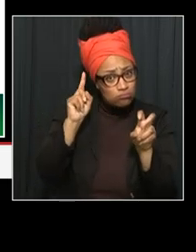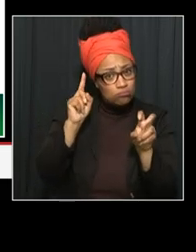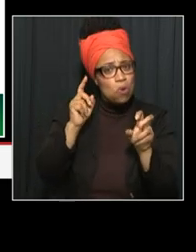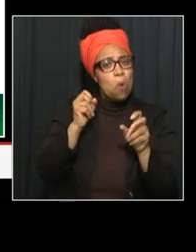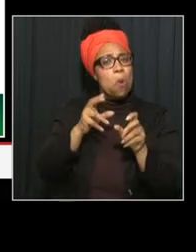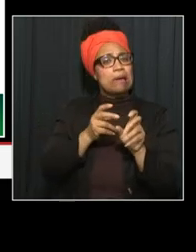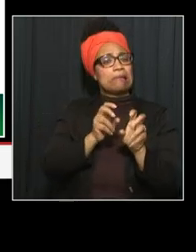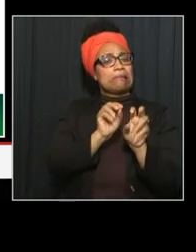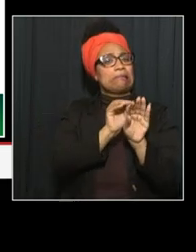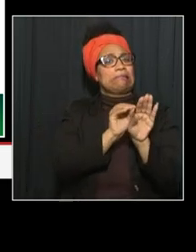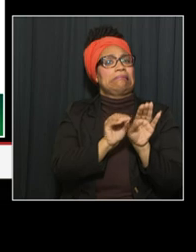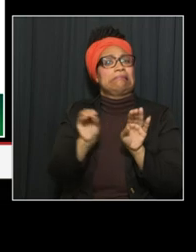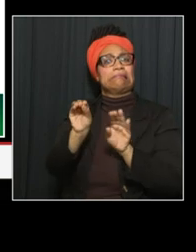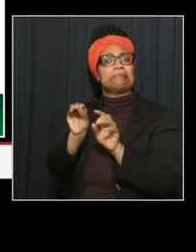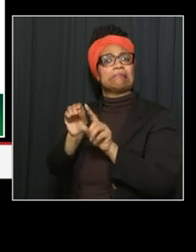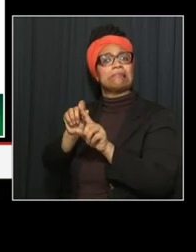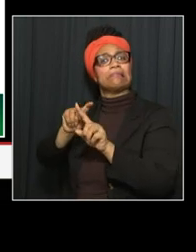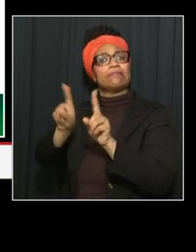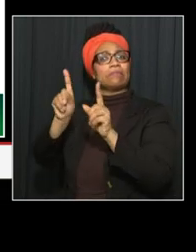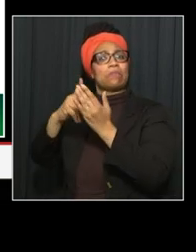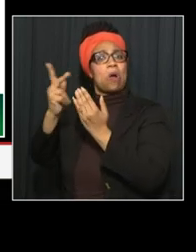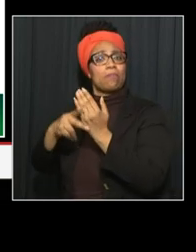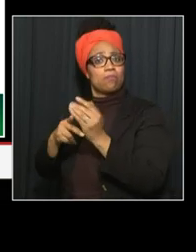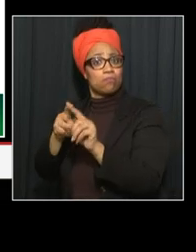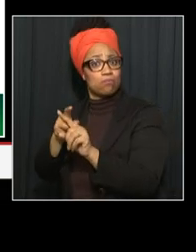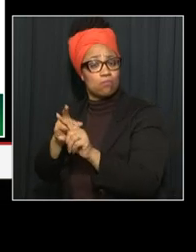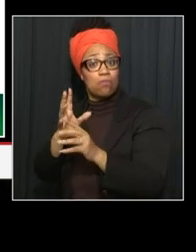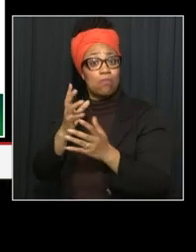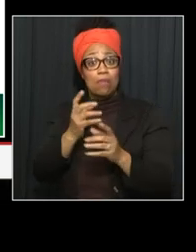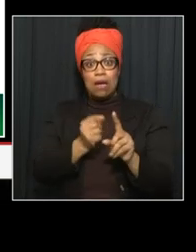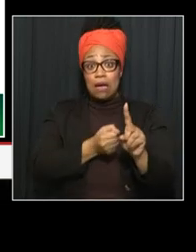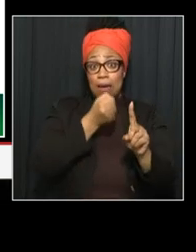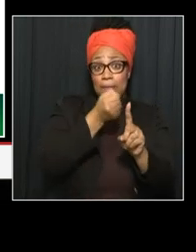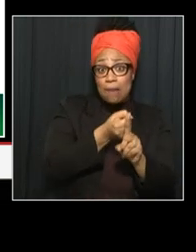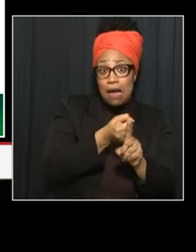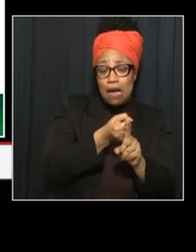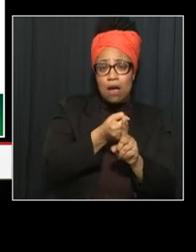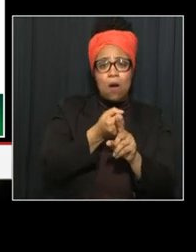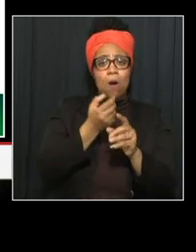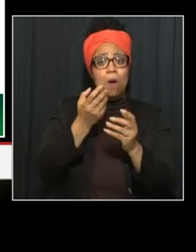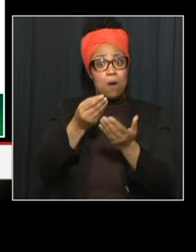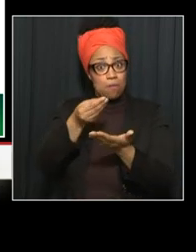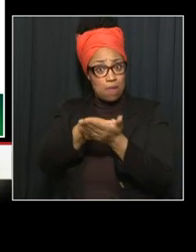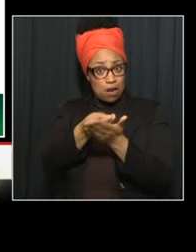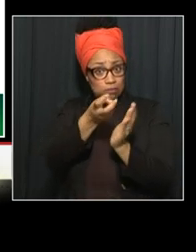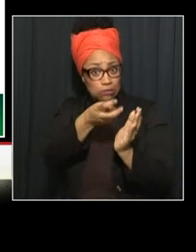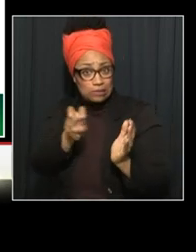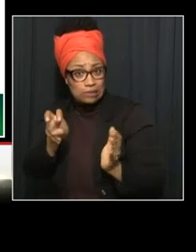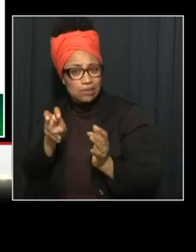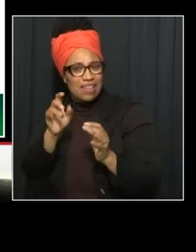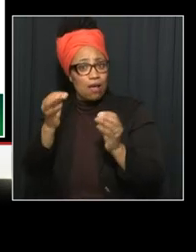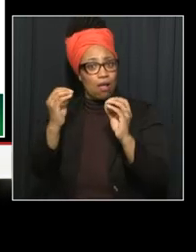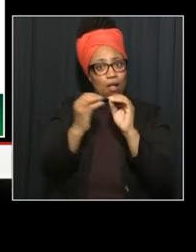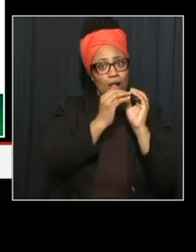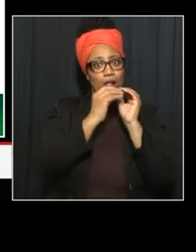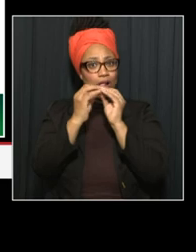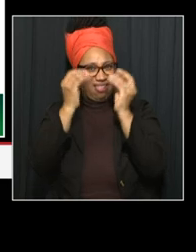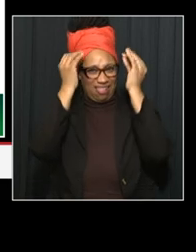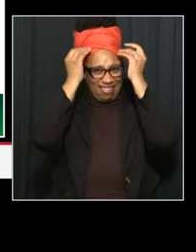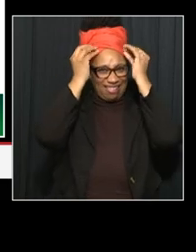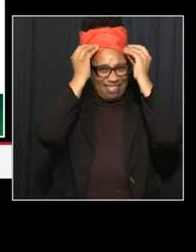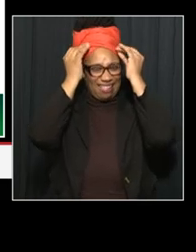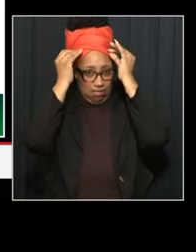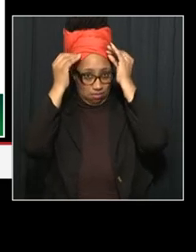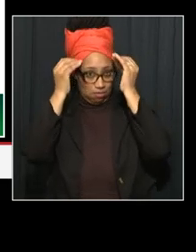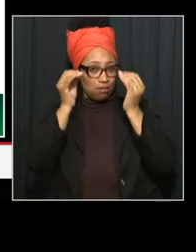very real and practical effect on the final decisions that get made, and I've seen it over 12 years, so this is valuable feedback we get.